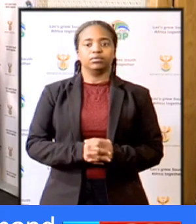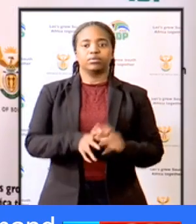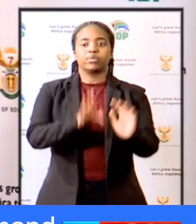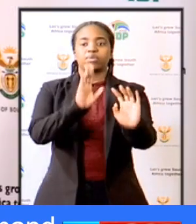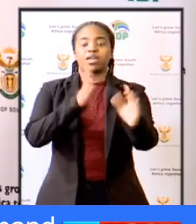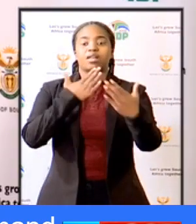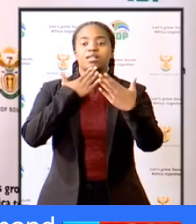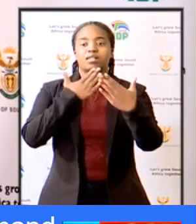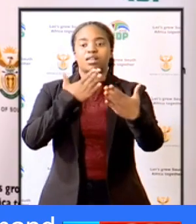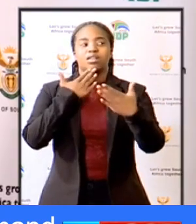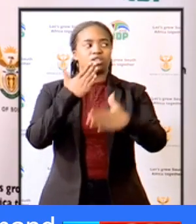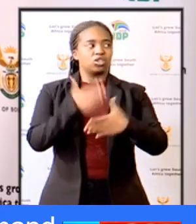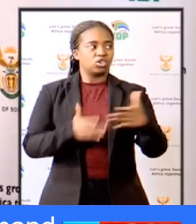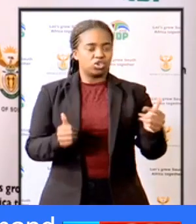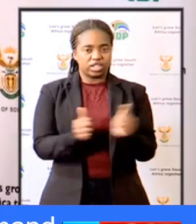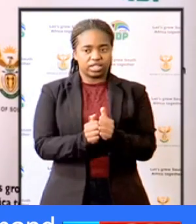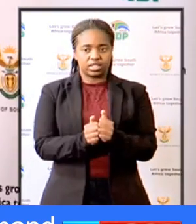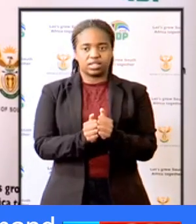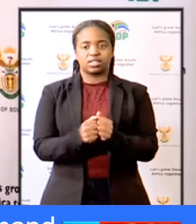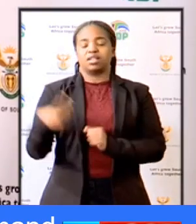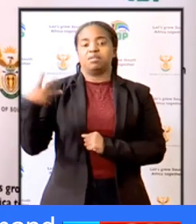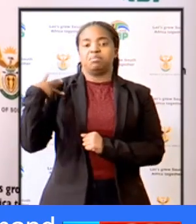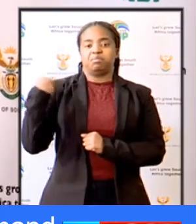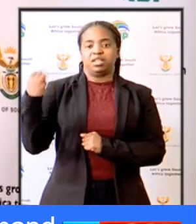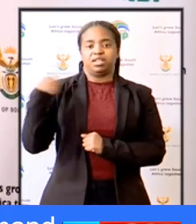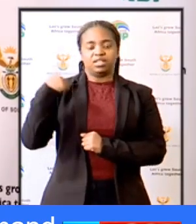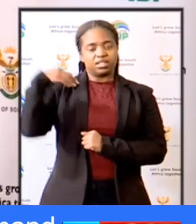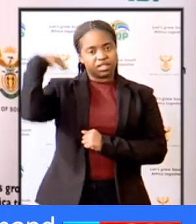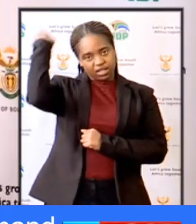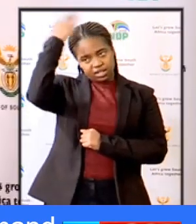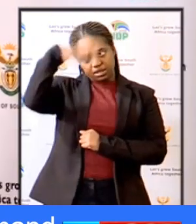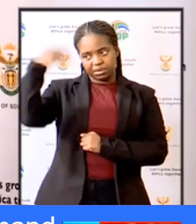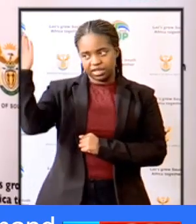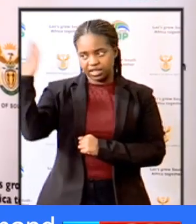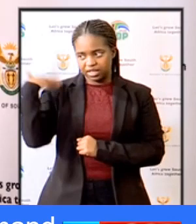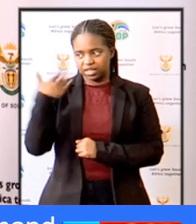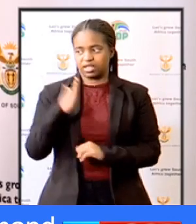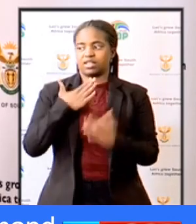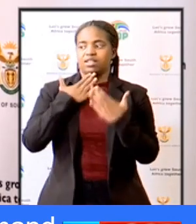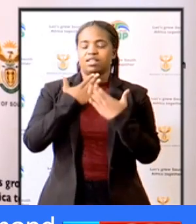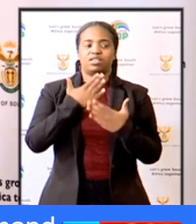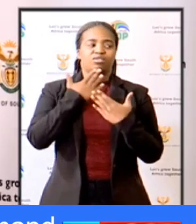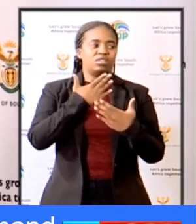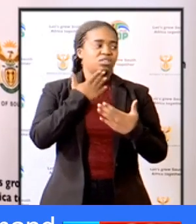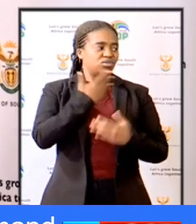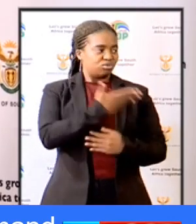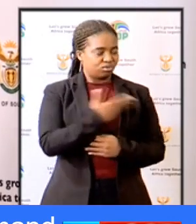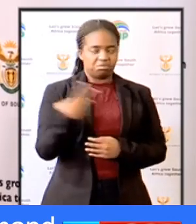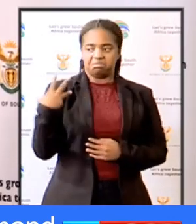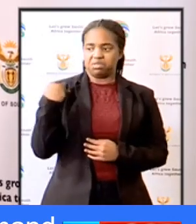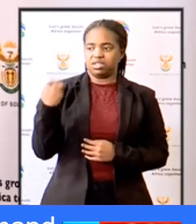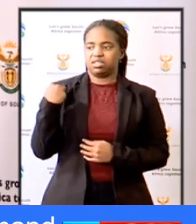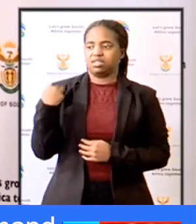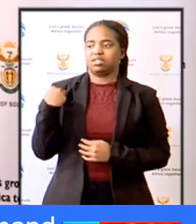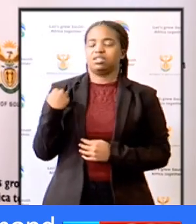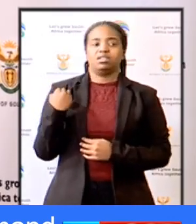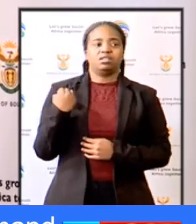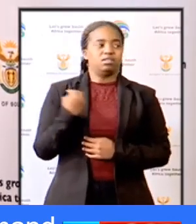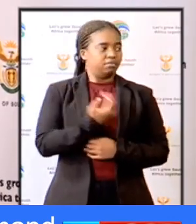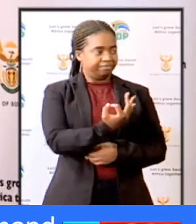Thank you, colleagues, Minister Dlamini Zuma, Minister Patel, and Minister